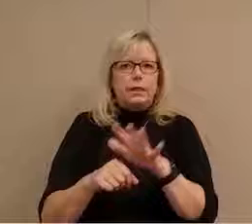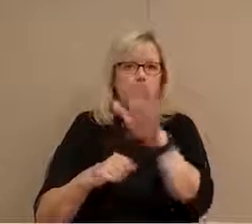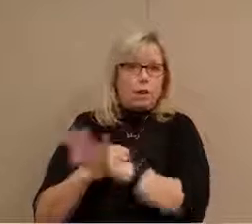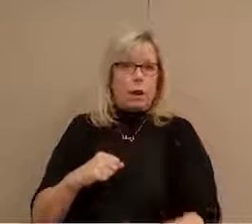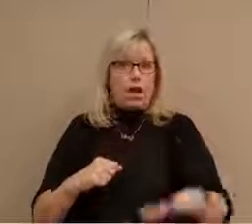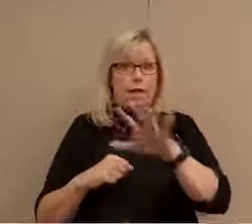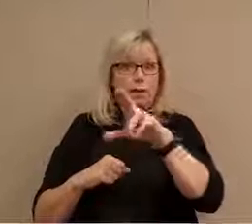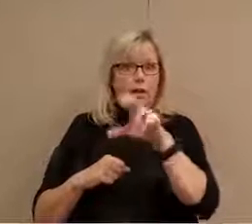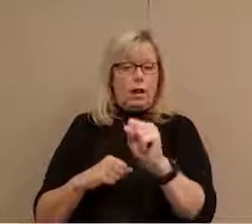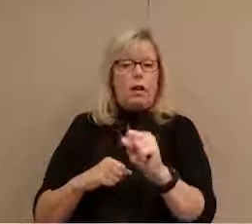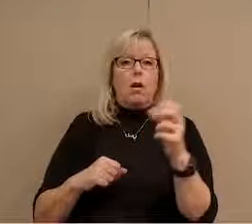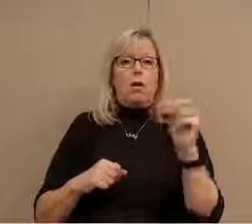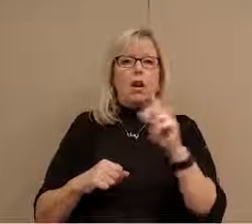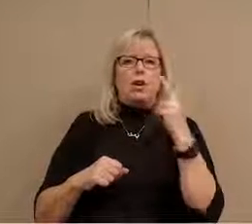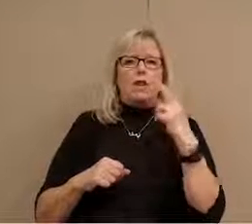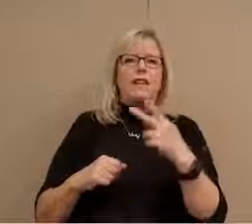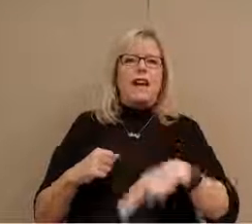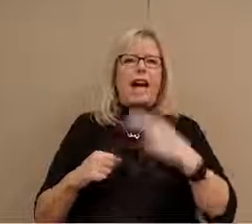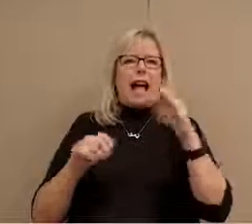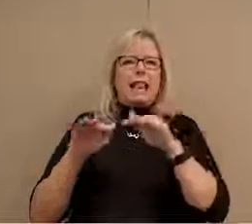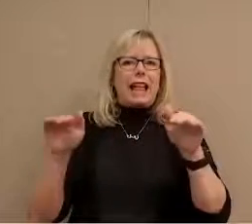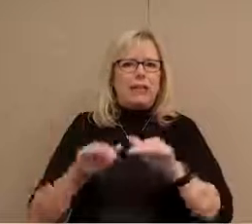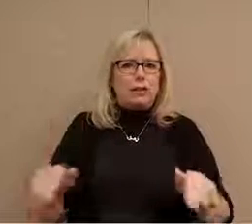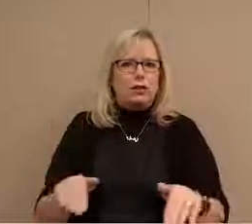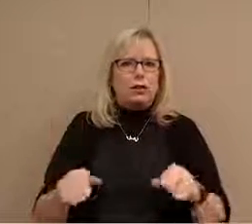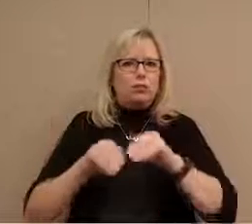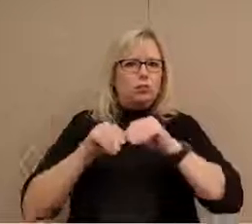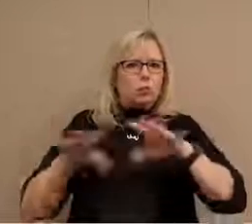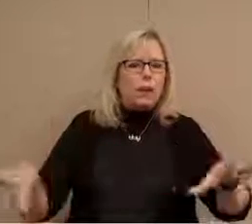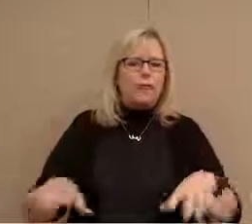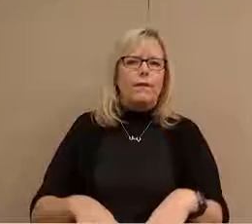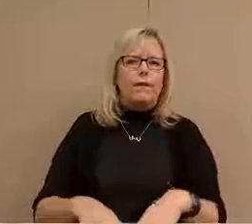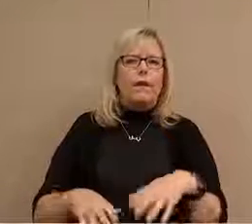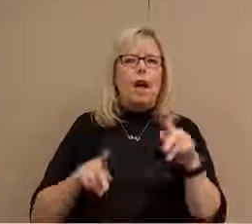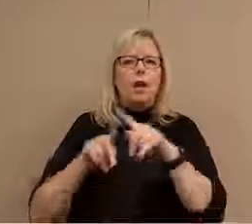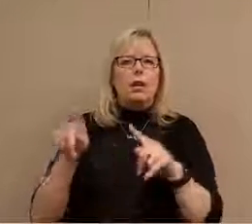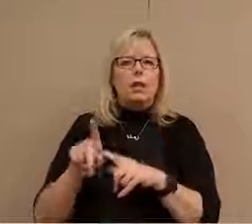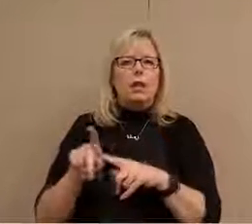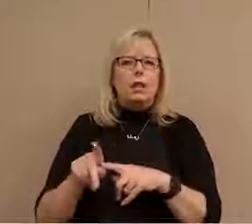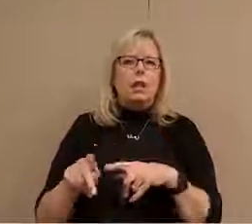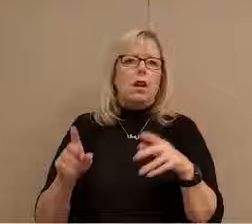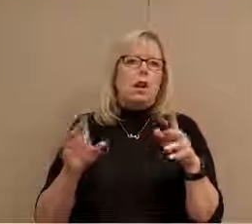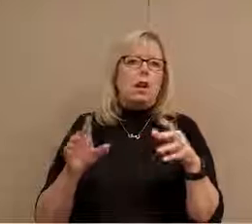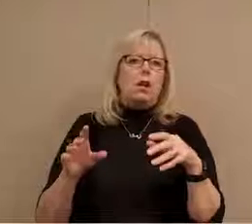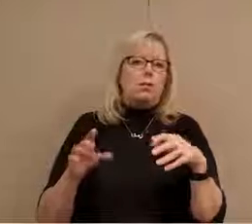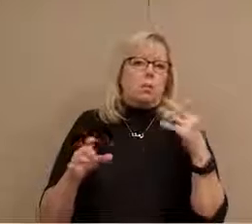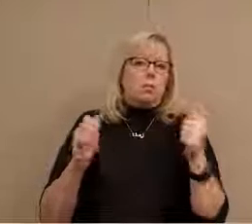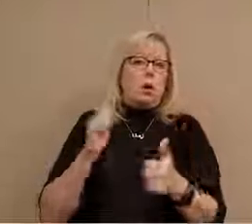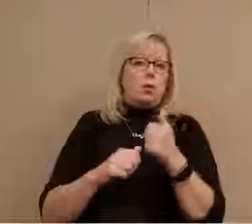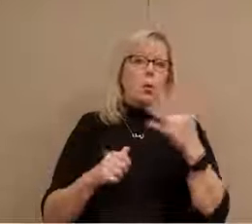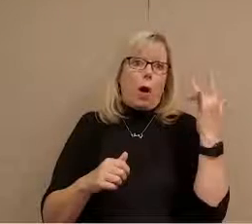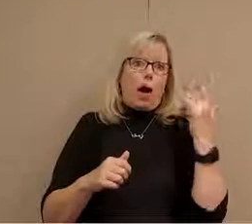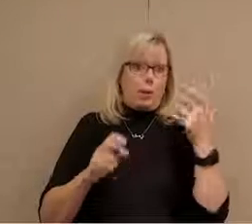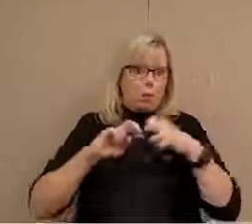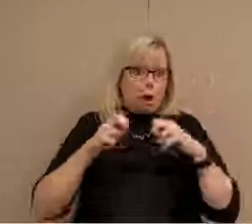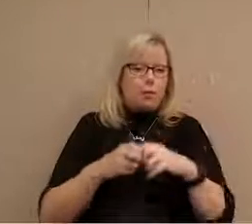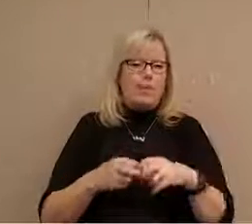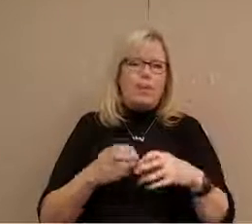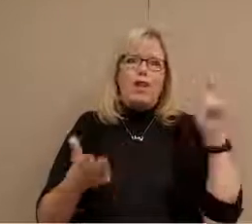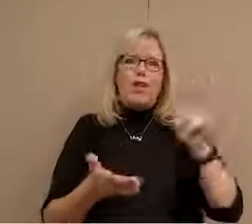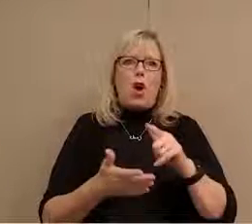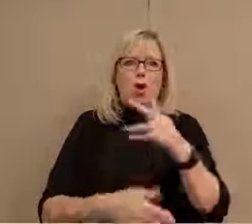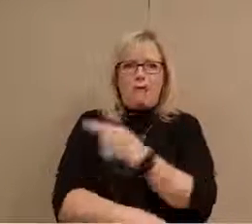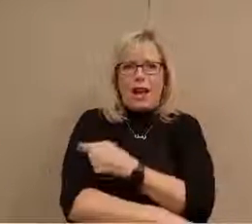the United States where you're seeing those high levels of transmission. And they are also attributed to low vaccination rates. Now, we're about